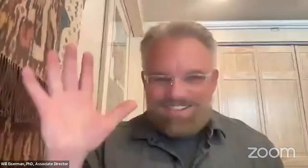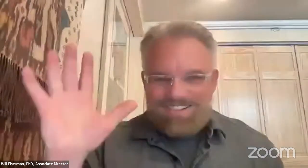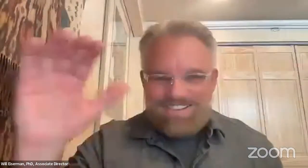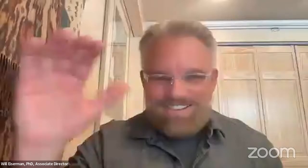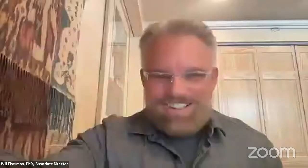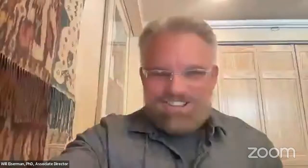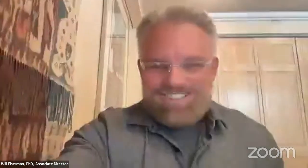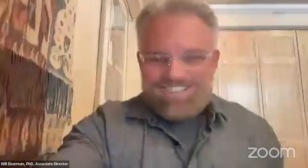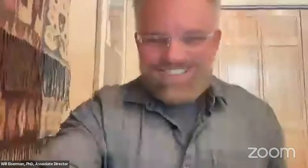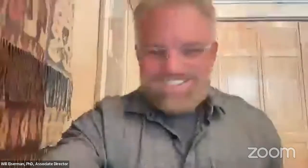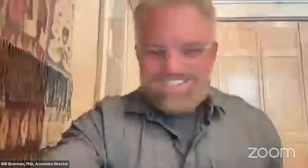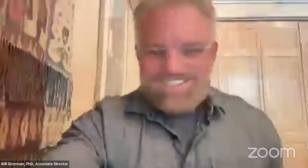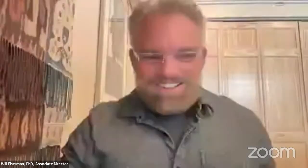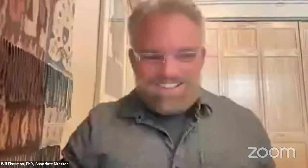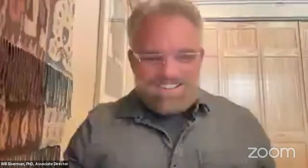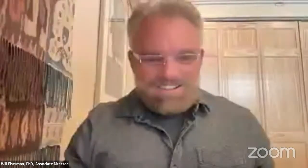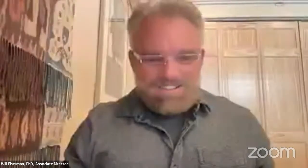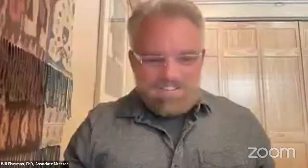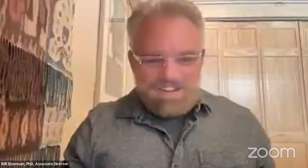Thank you.